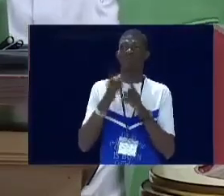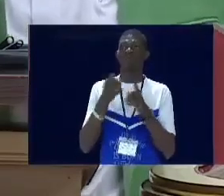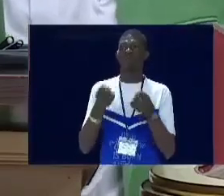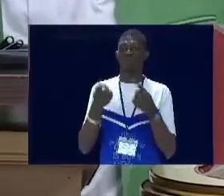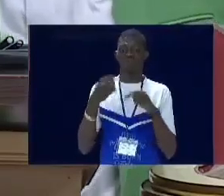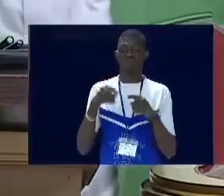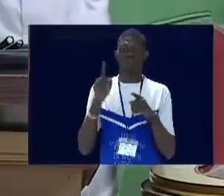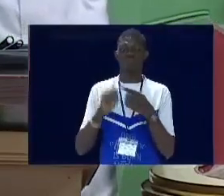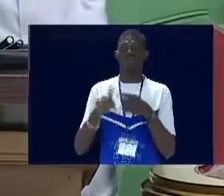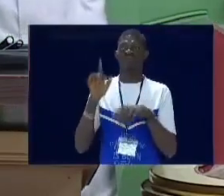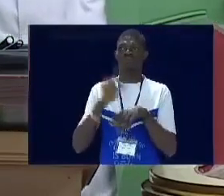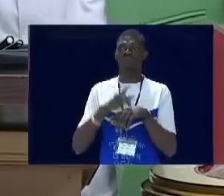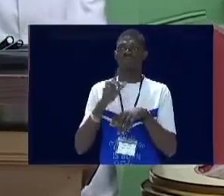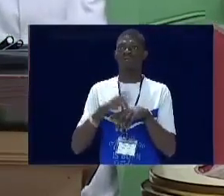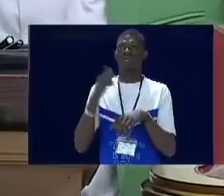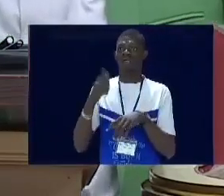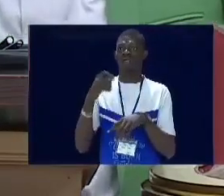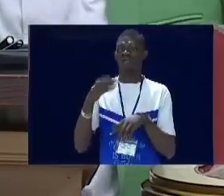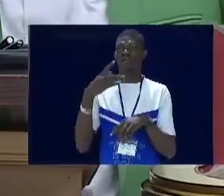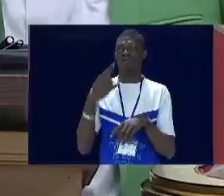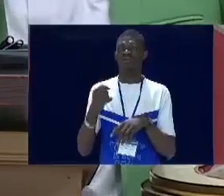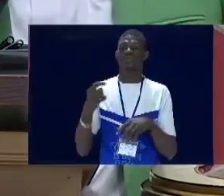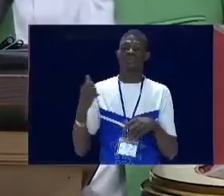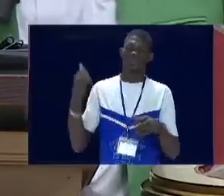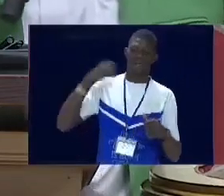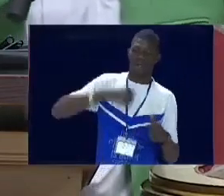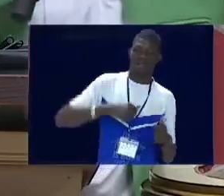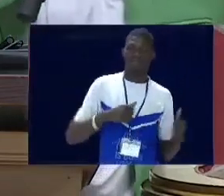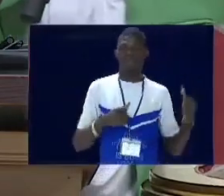touch any of the agbadas.